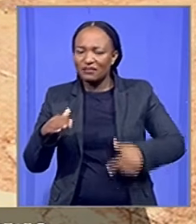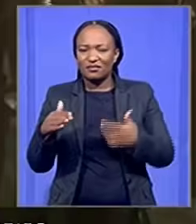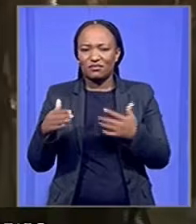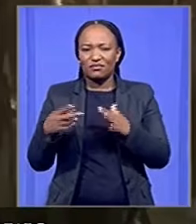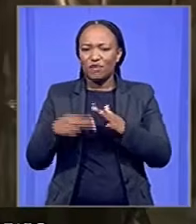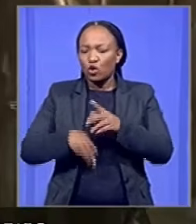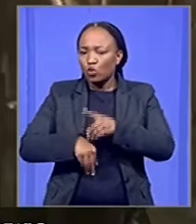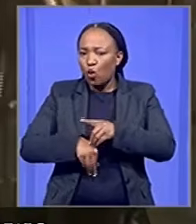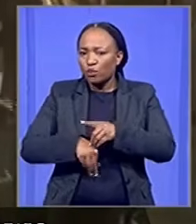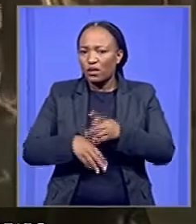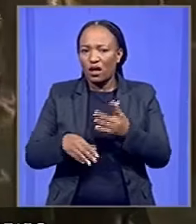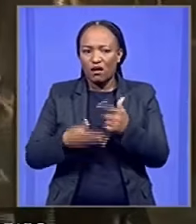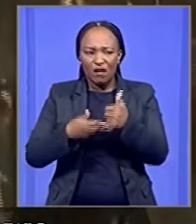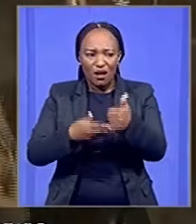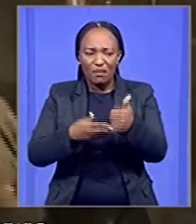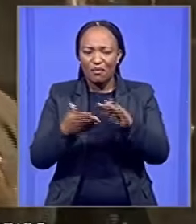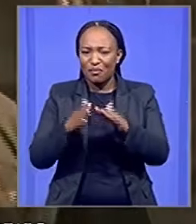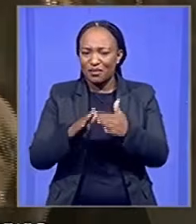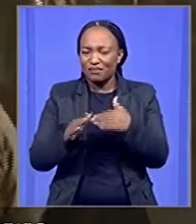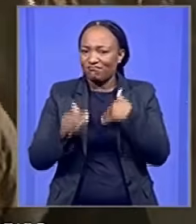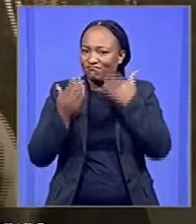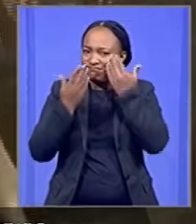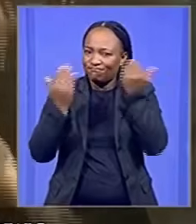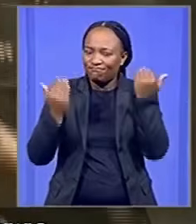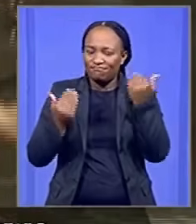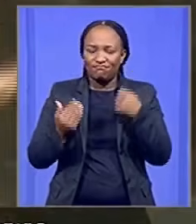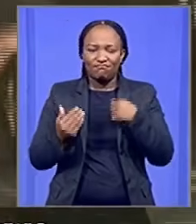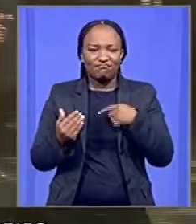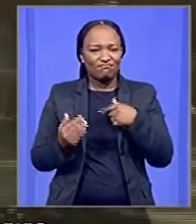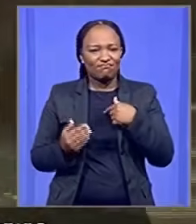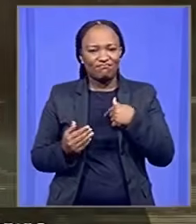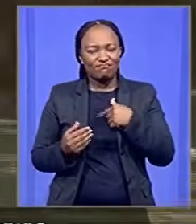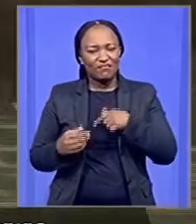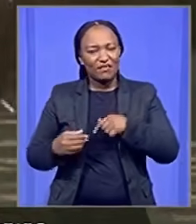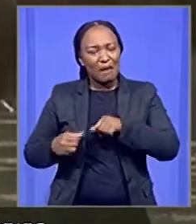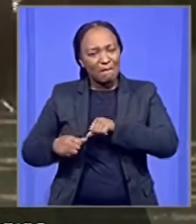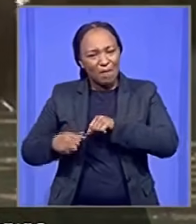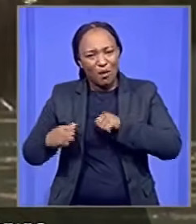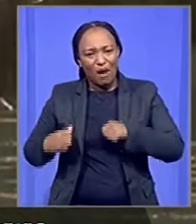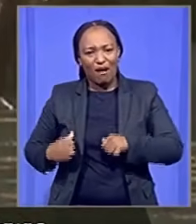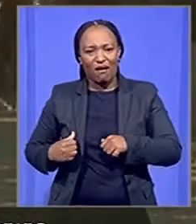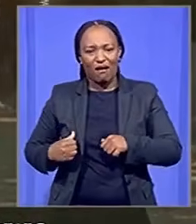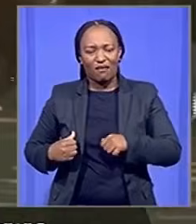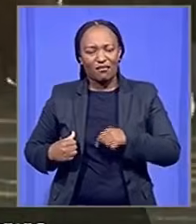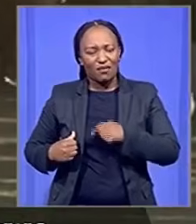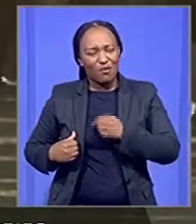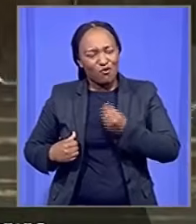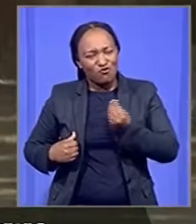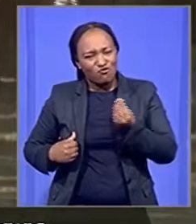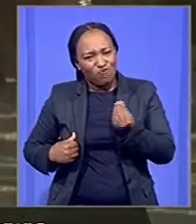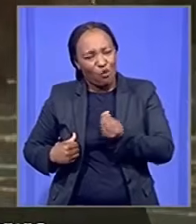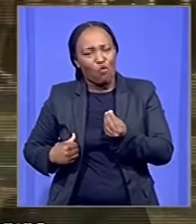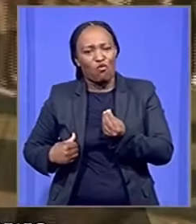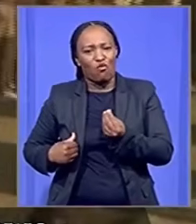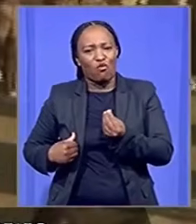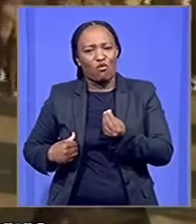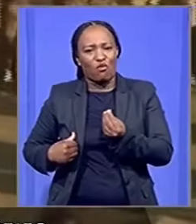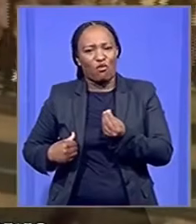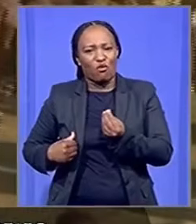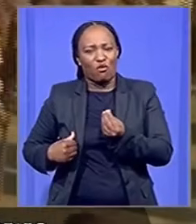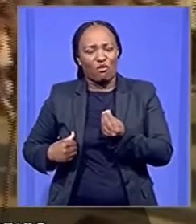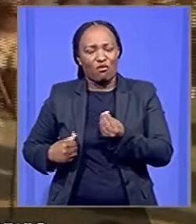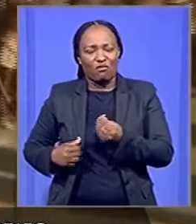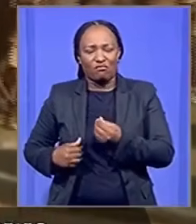tsa setšhaba no ya ntshwara botse le ka e botlhoko kudu mara fela o tsamaya